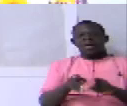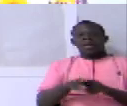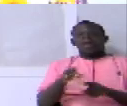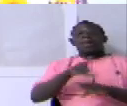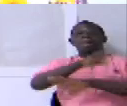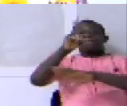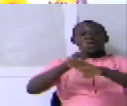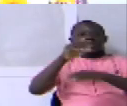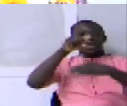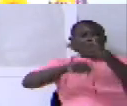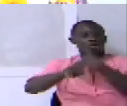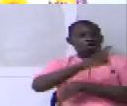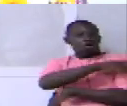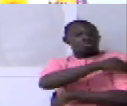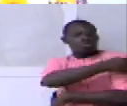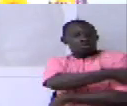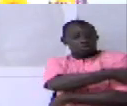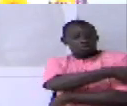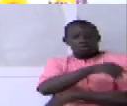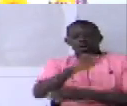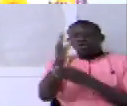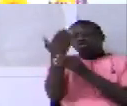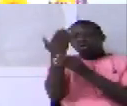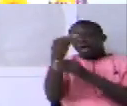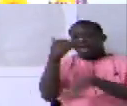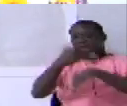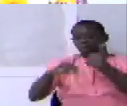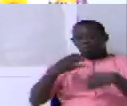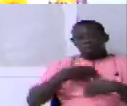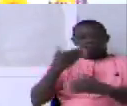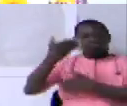make distance between them and the prisoners. There are certain